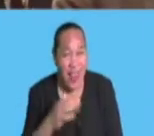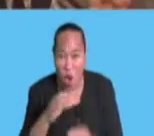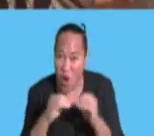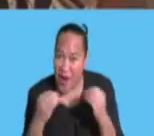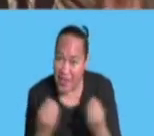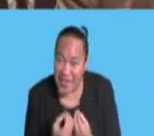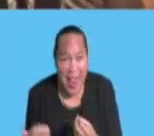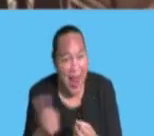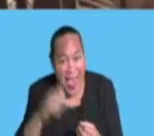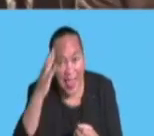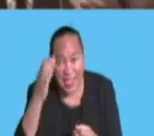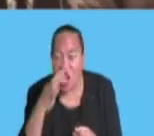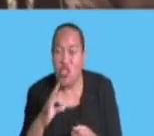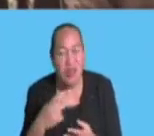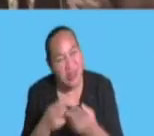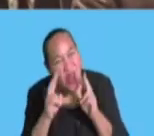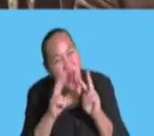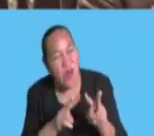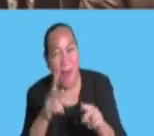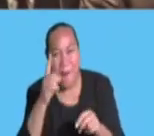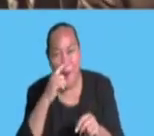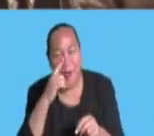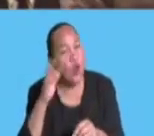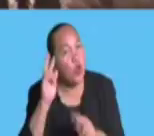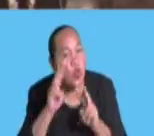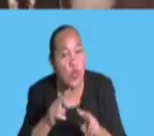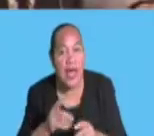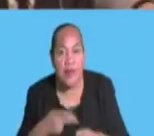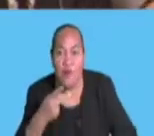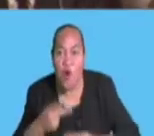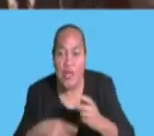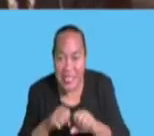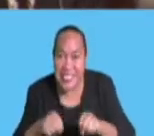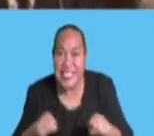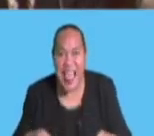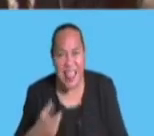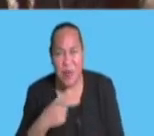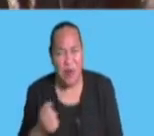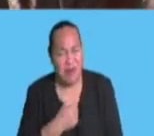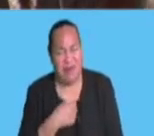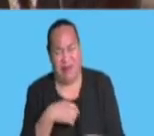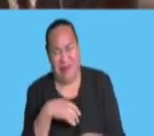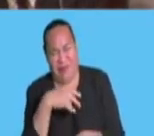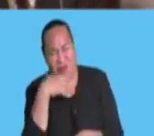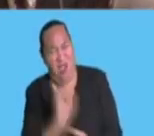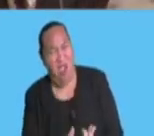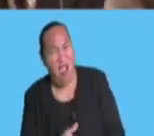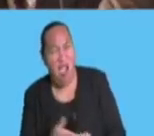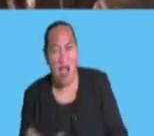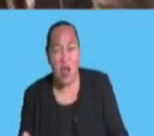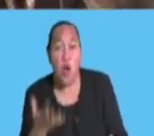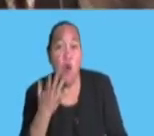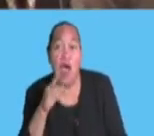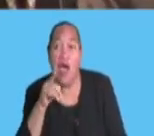country, it's not just about looking at people, it's looking at process and system. That's why I was appalled, Mr. Speaker, sir, when the Honorable